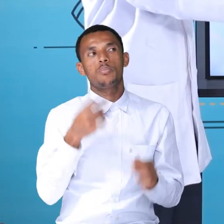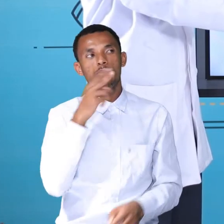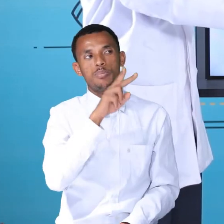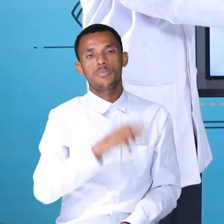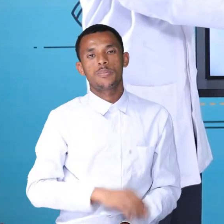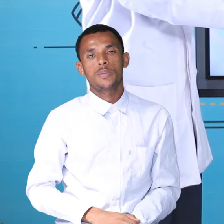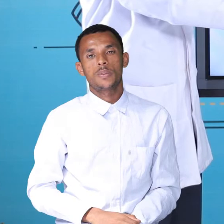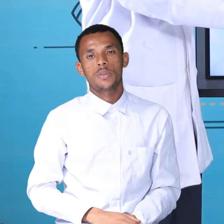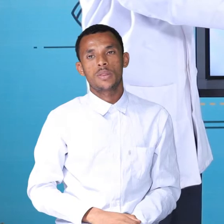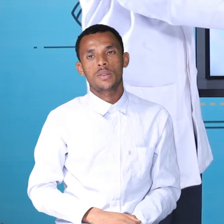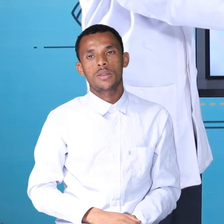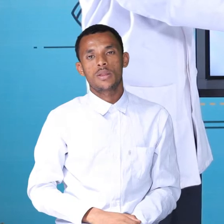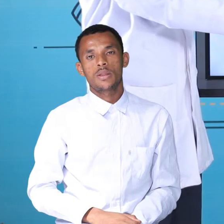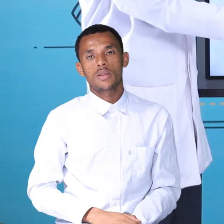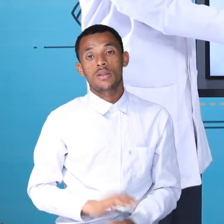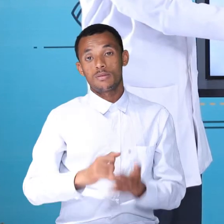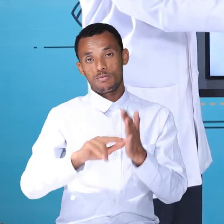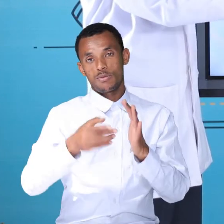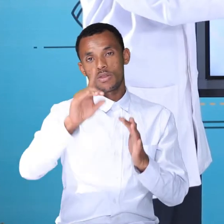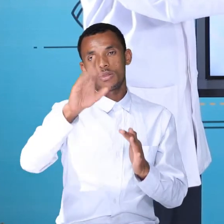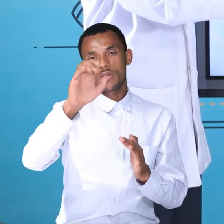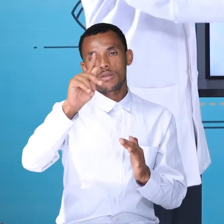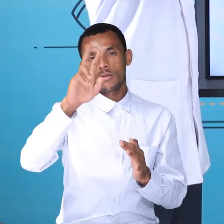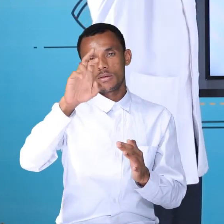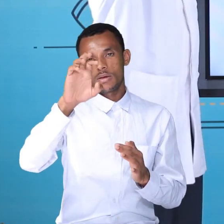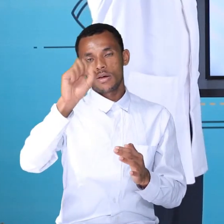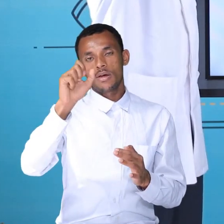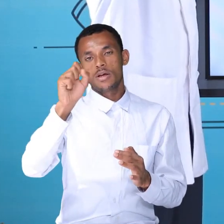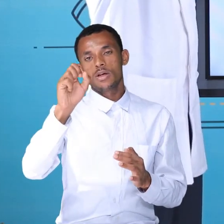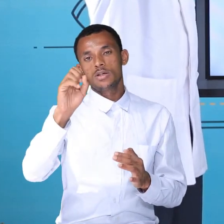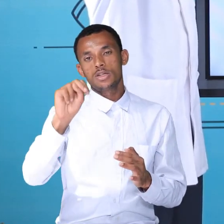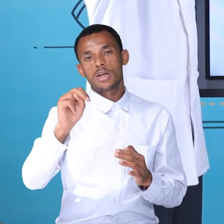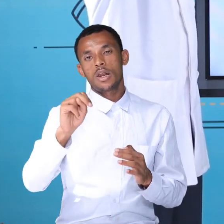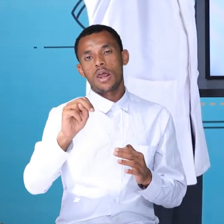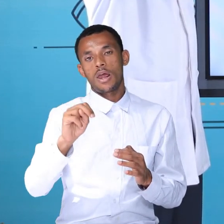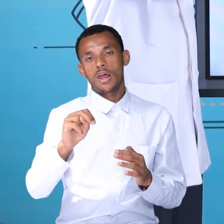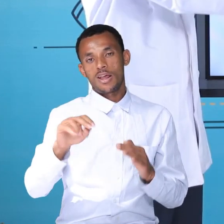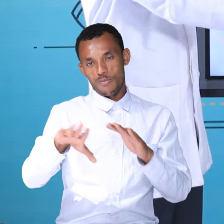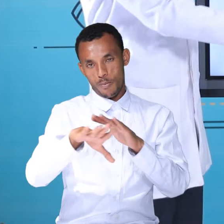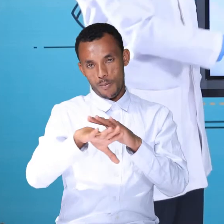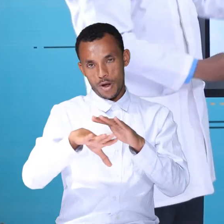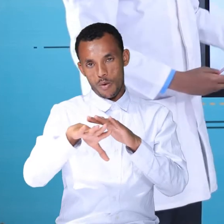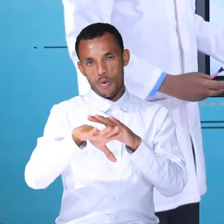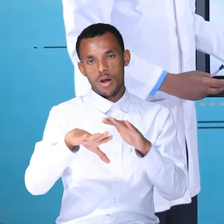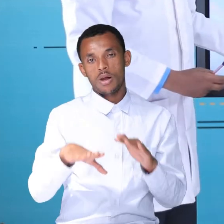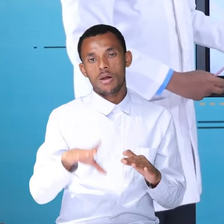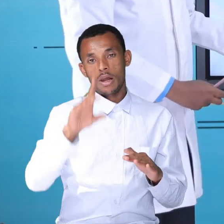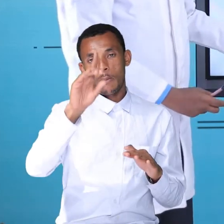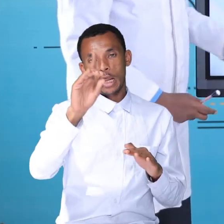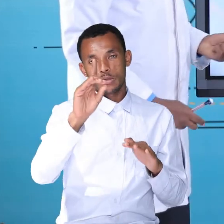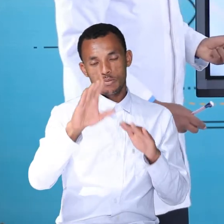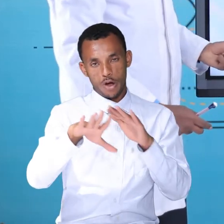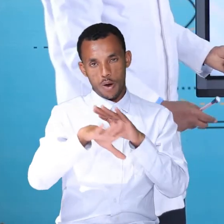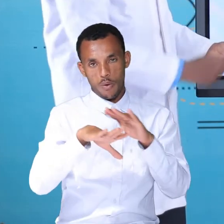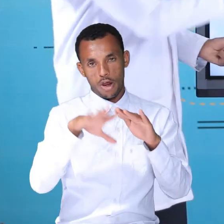you have an angle, what you call that? Depreciation. So elevation, you are measuring upward. Depreciation, you are measuring downward.